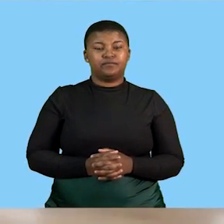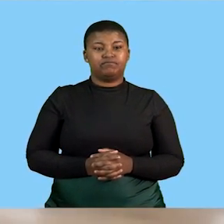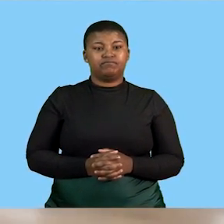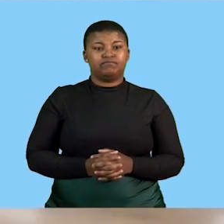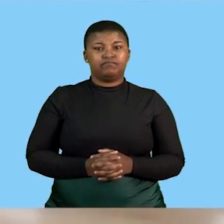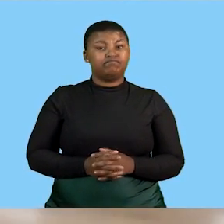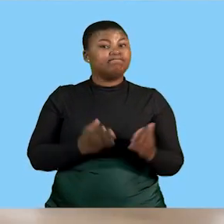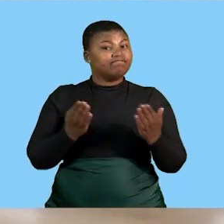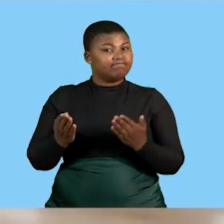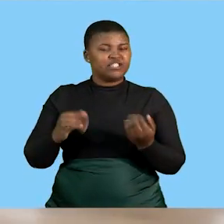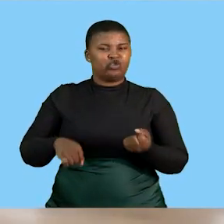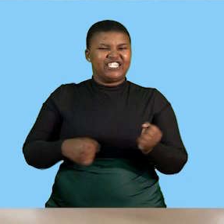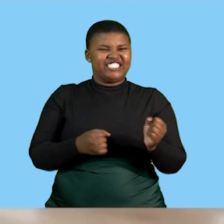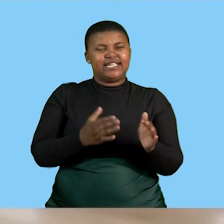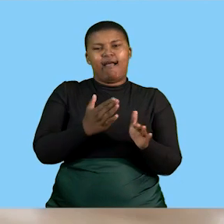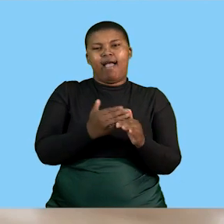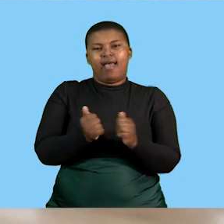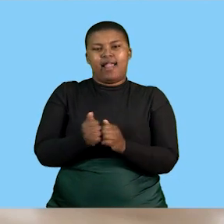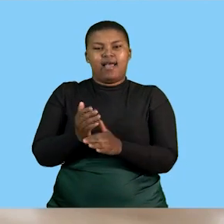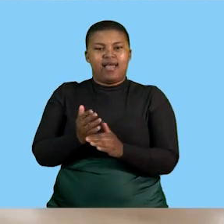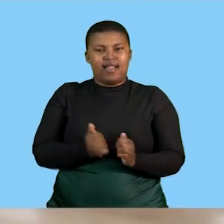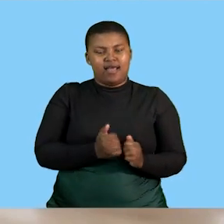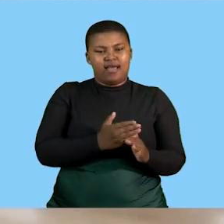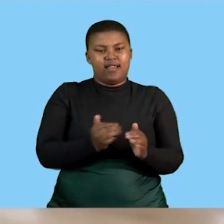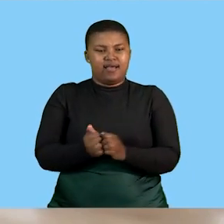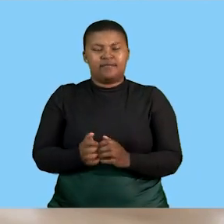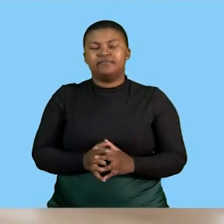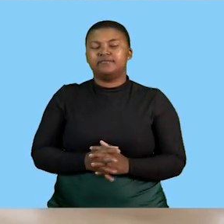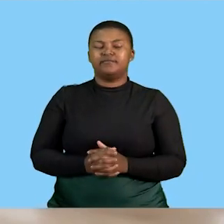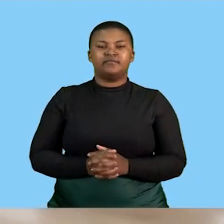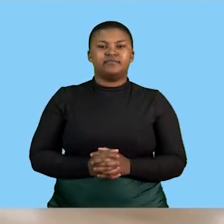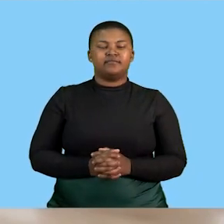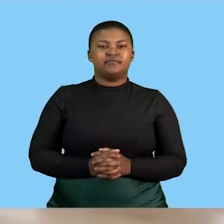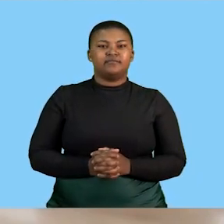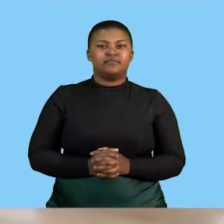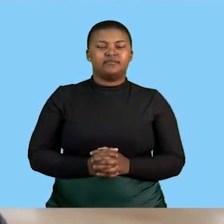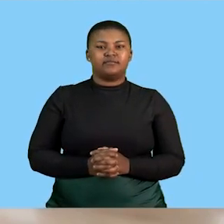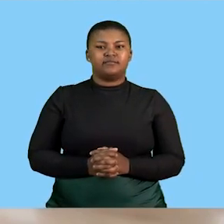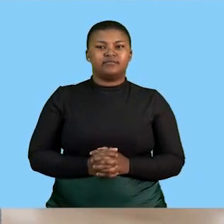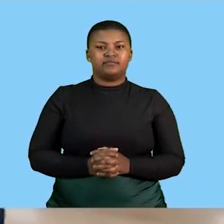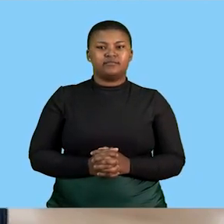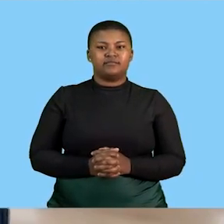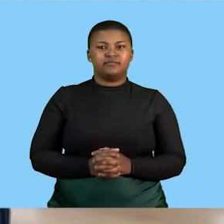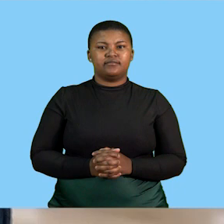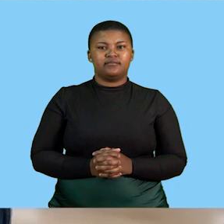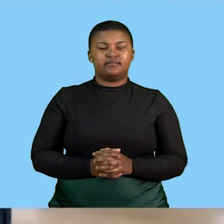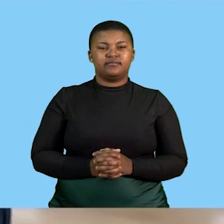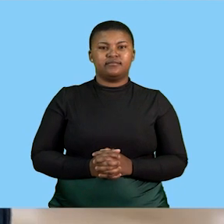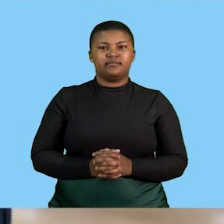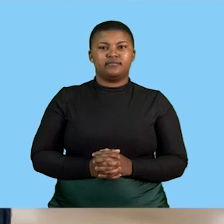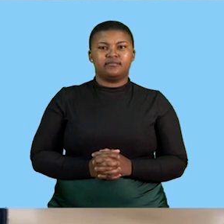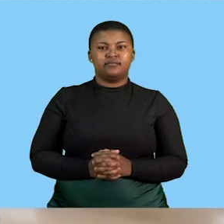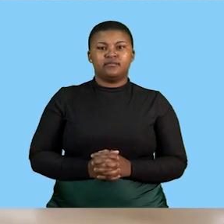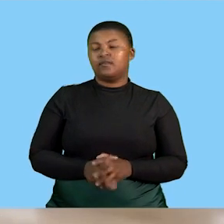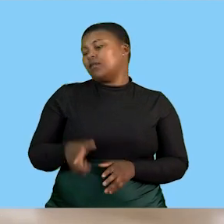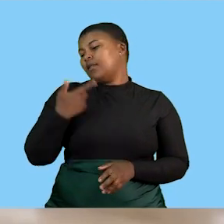course, strategic allies. Okay, our next statement then states they opened a